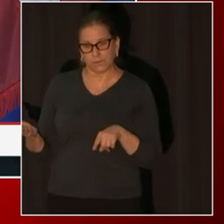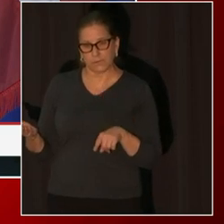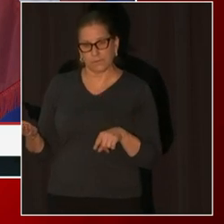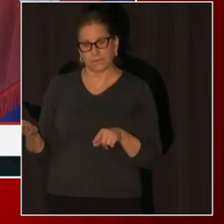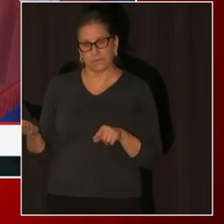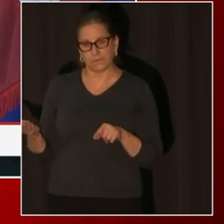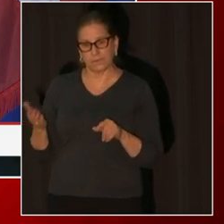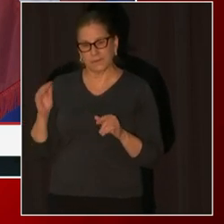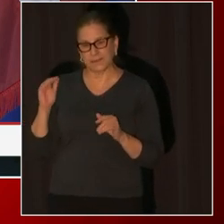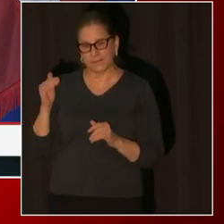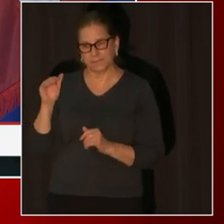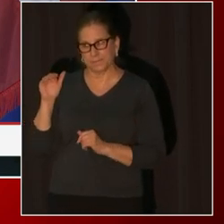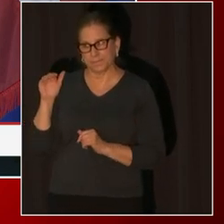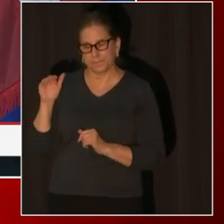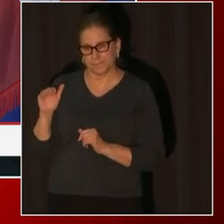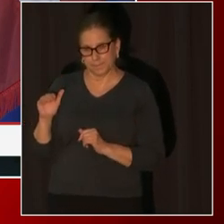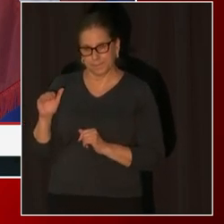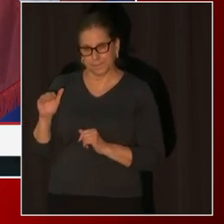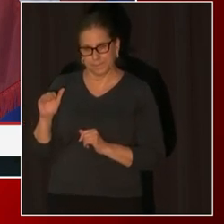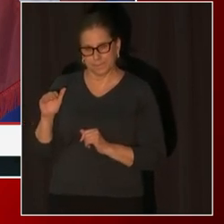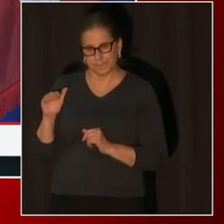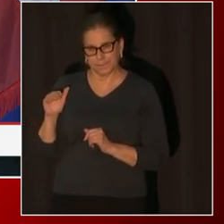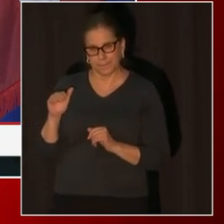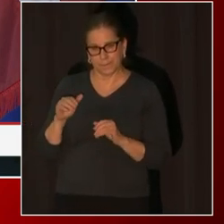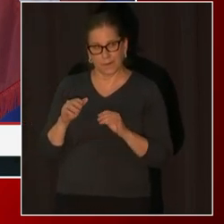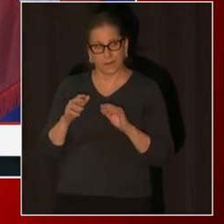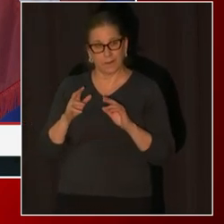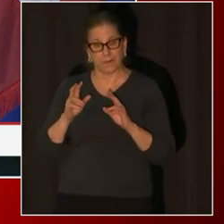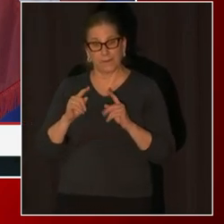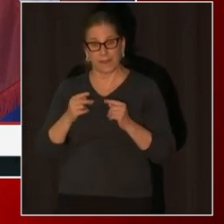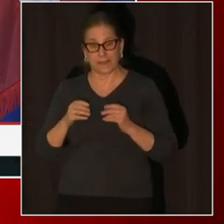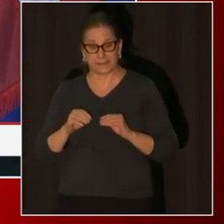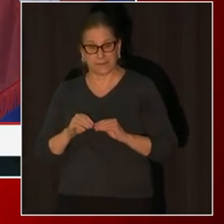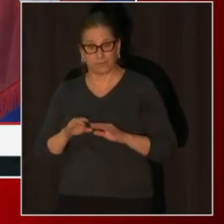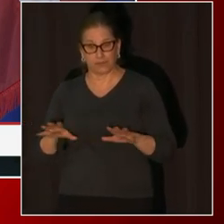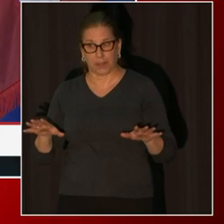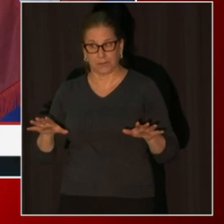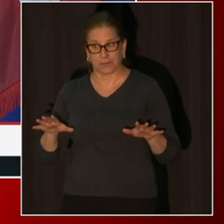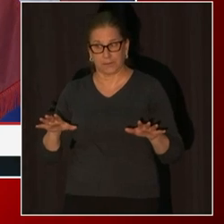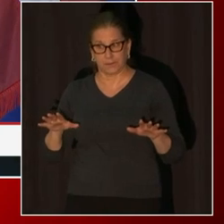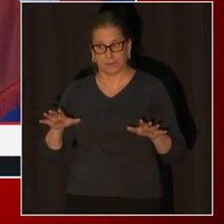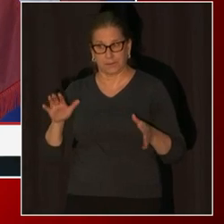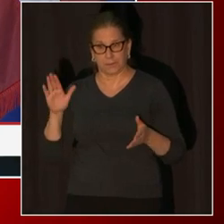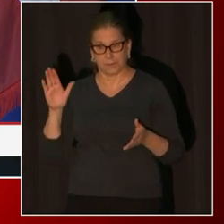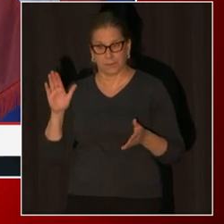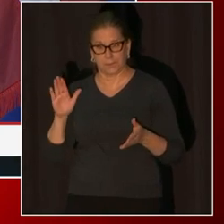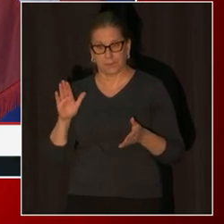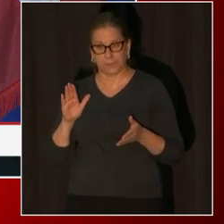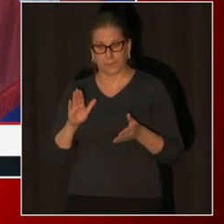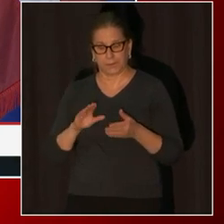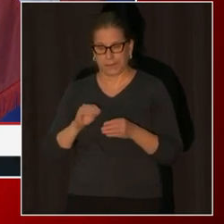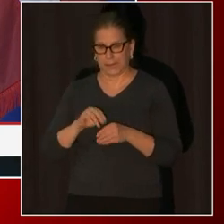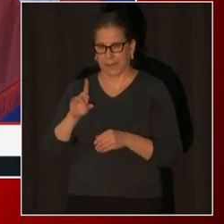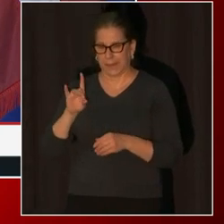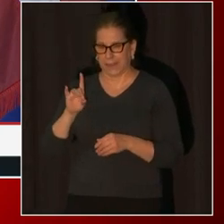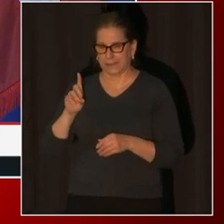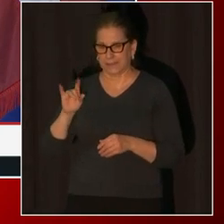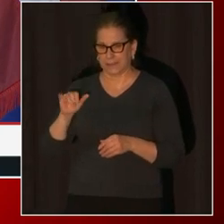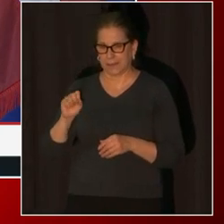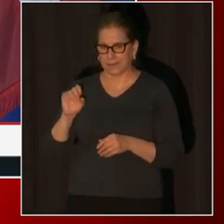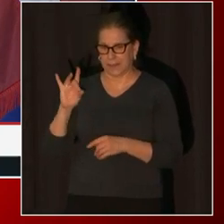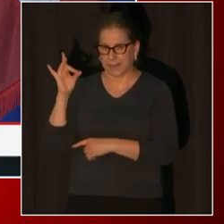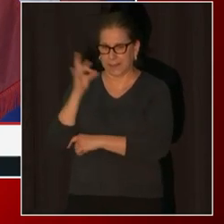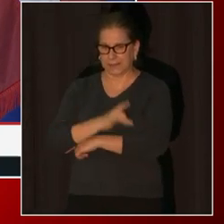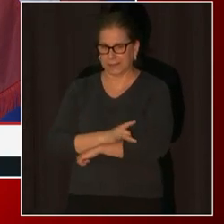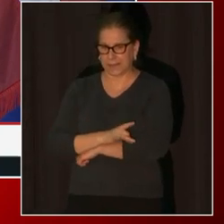community spread for 8 days, and also a transmission rate below 1